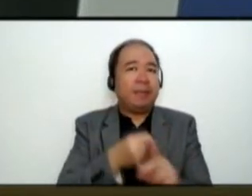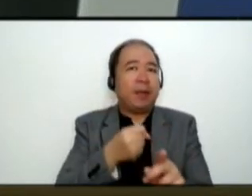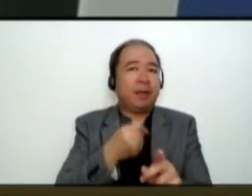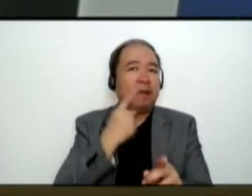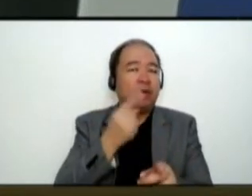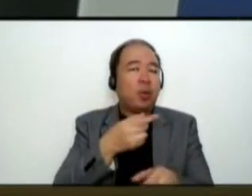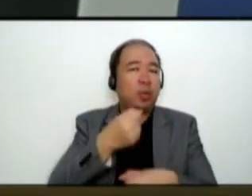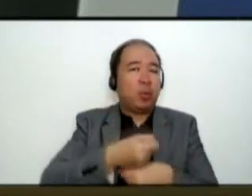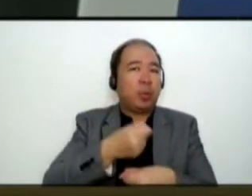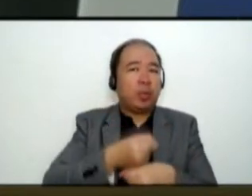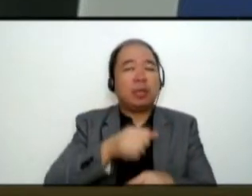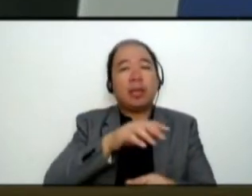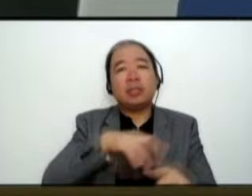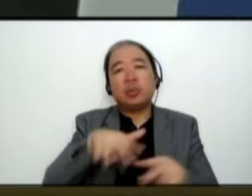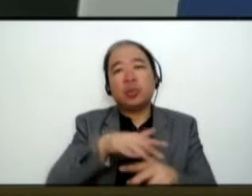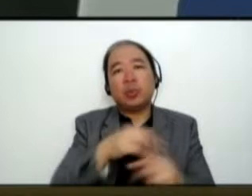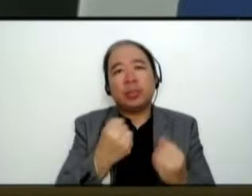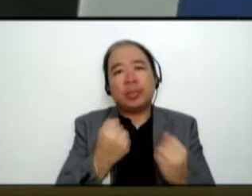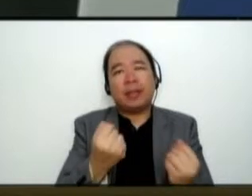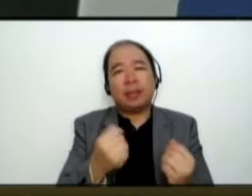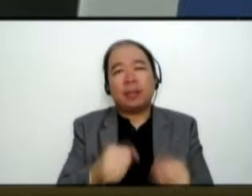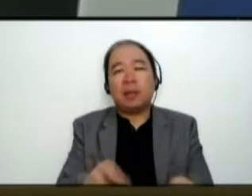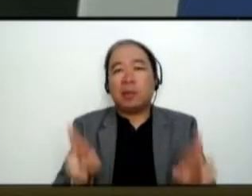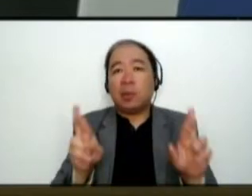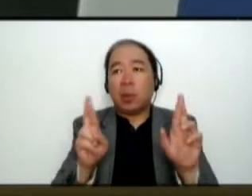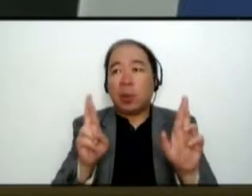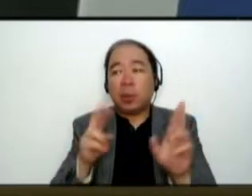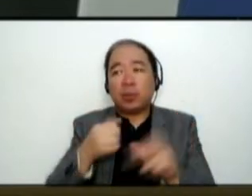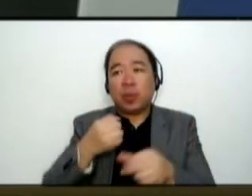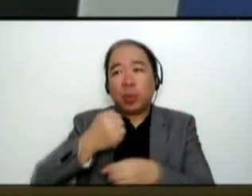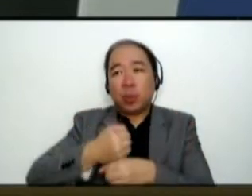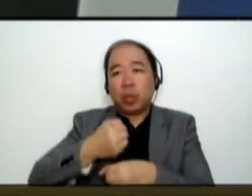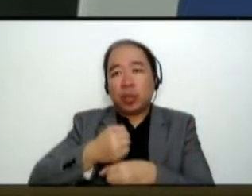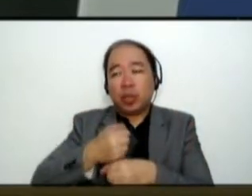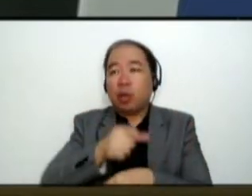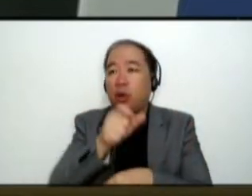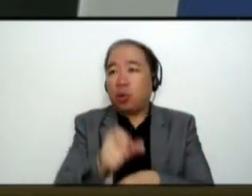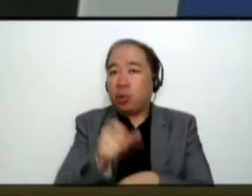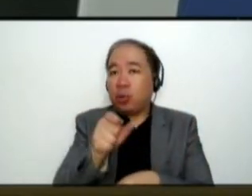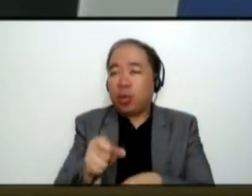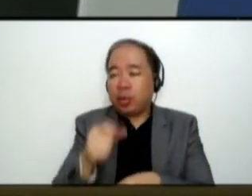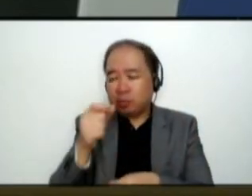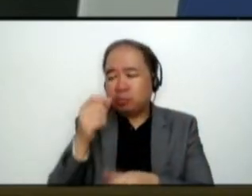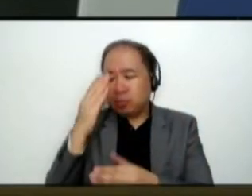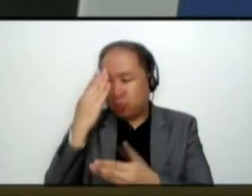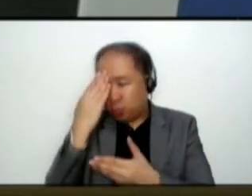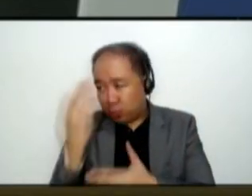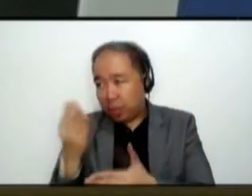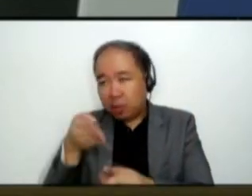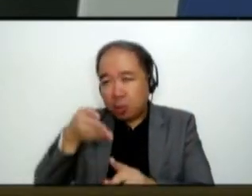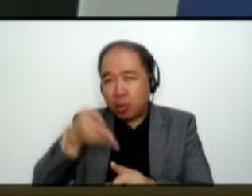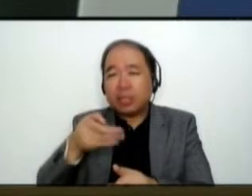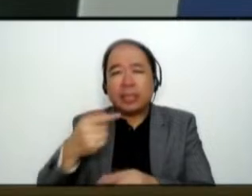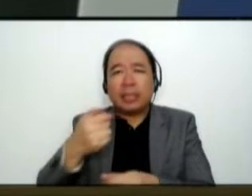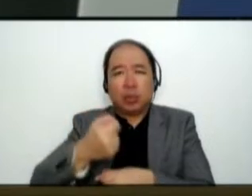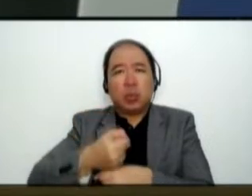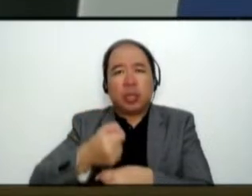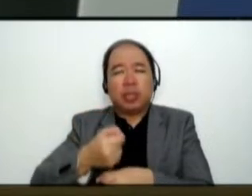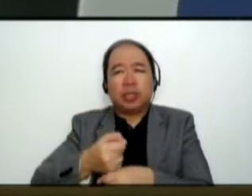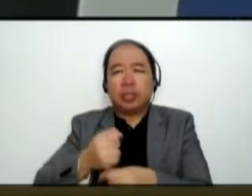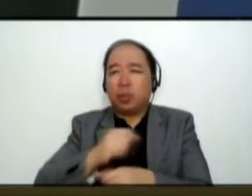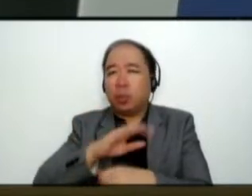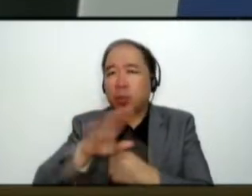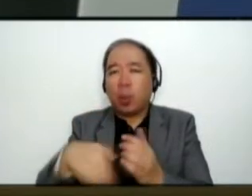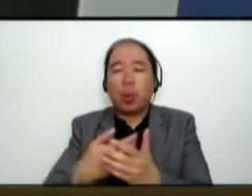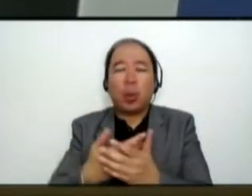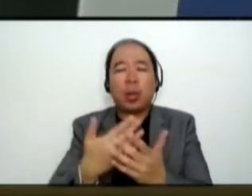health. We hold that workers in this type of work be recognized as workers, imbued with all the fundamental principles